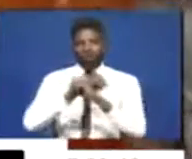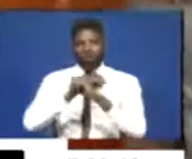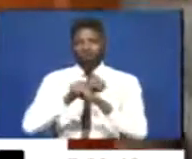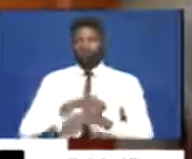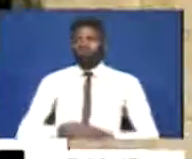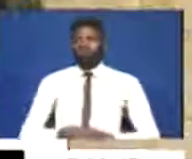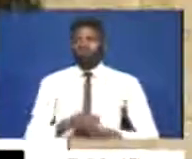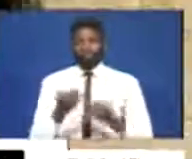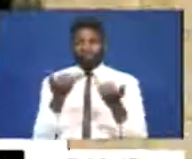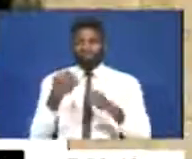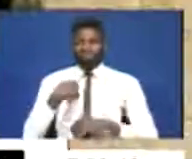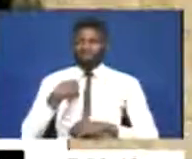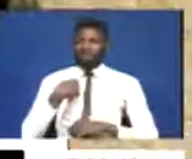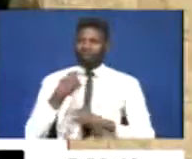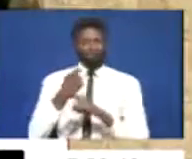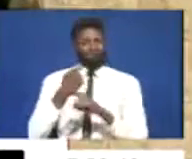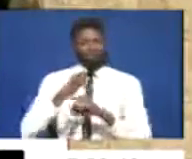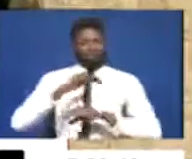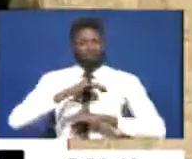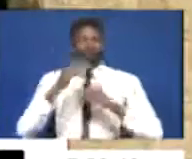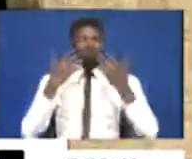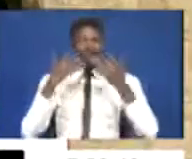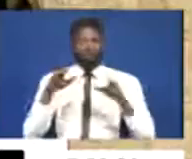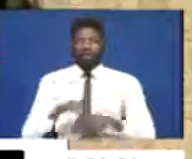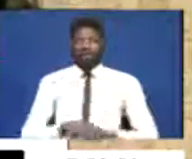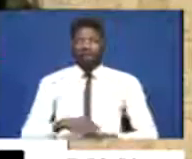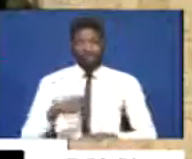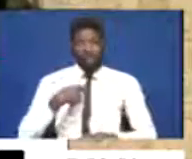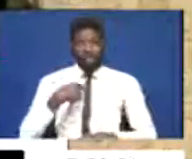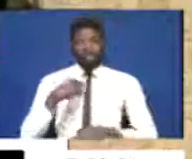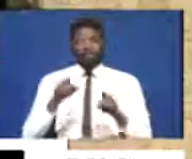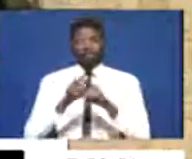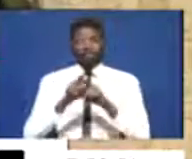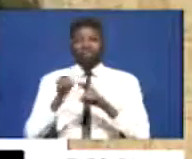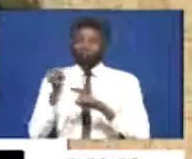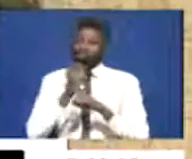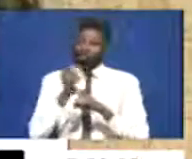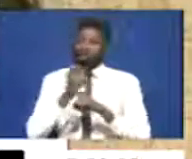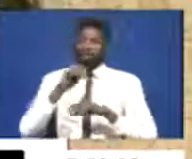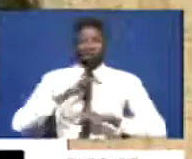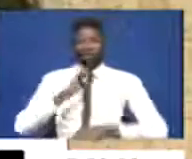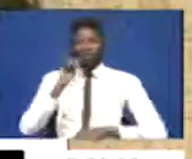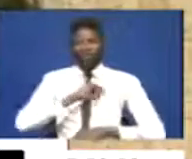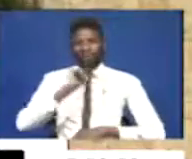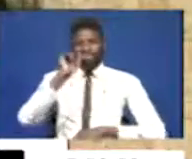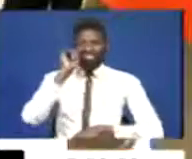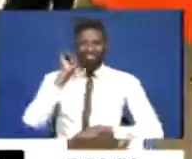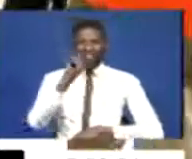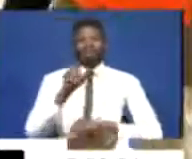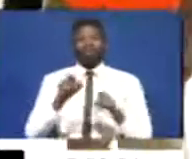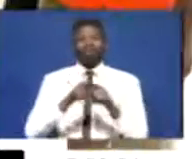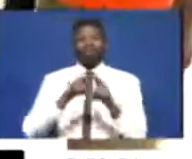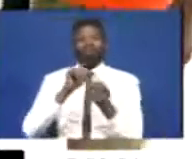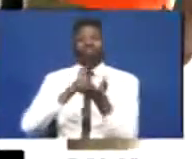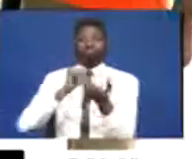nimefanya mazoezi ya kutosha. Kujiandaa, nimejiandaa sawa. Hii game ni kama karata. Kwa hivyo roho